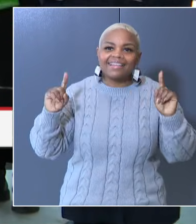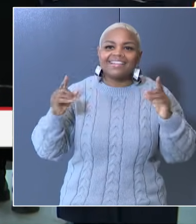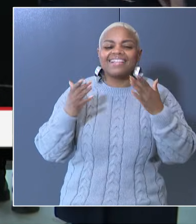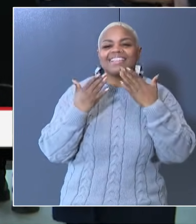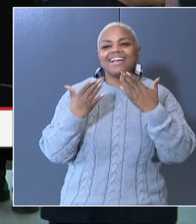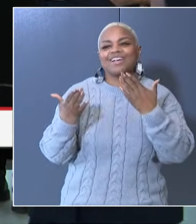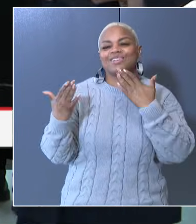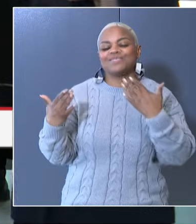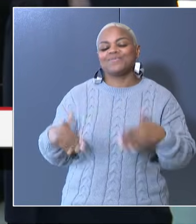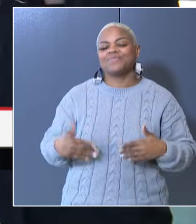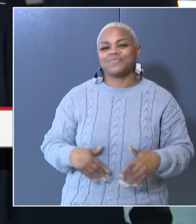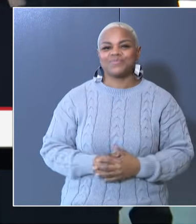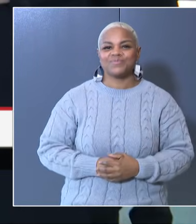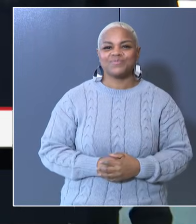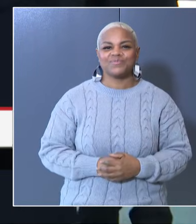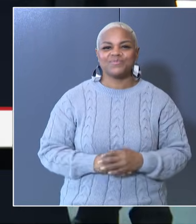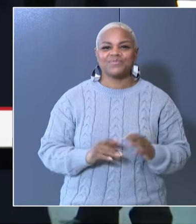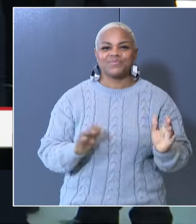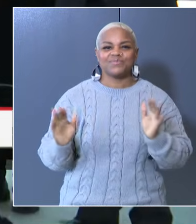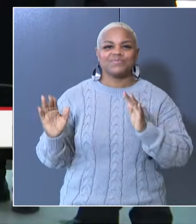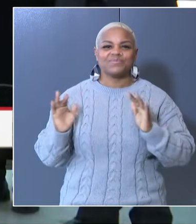you. Thank you